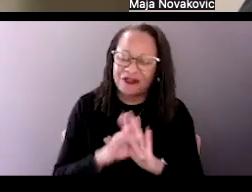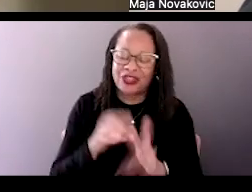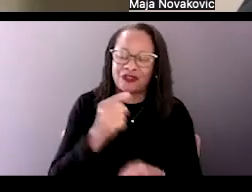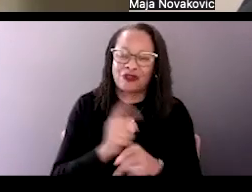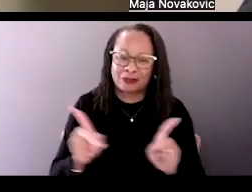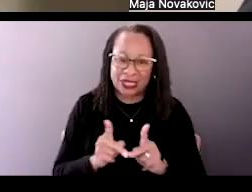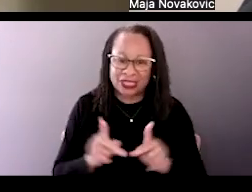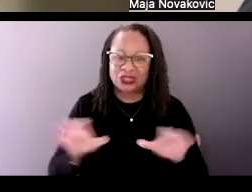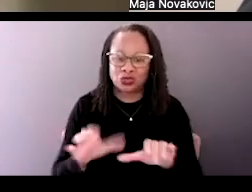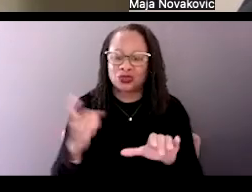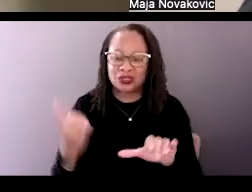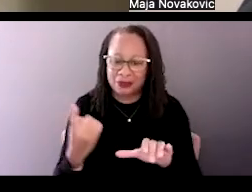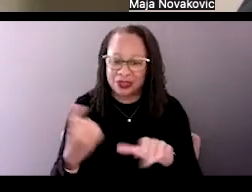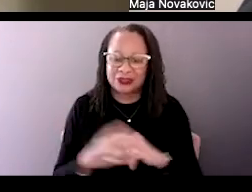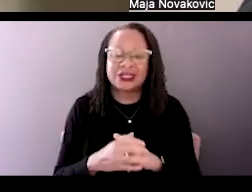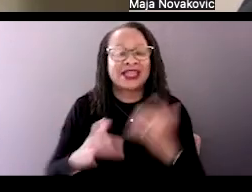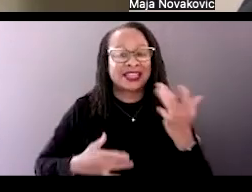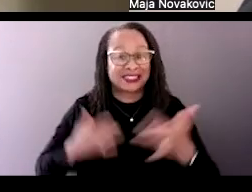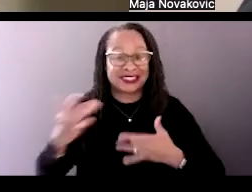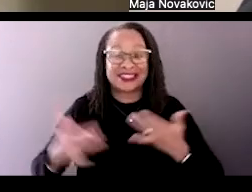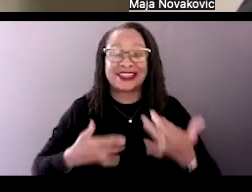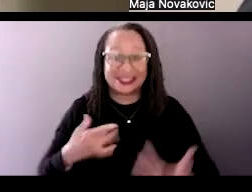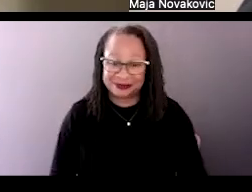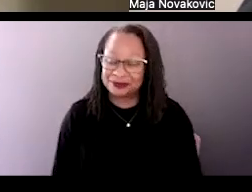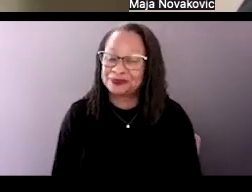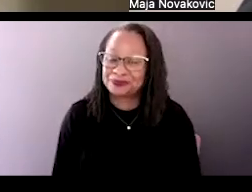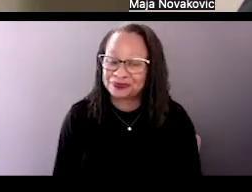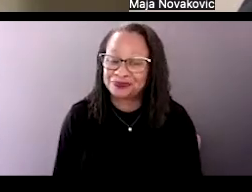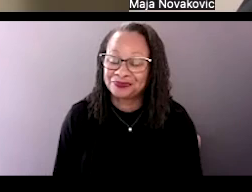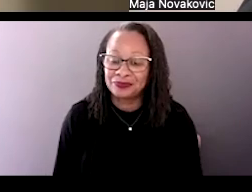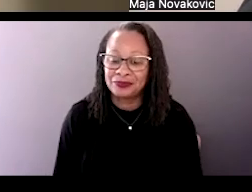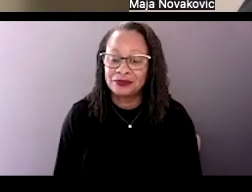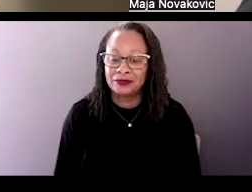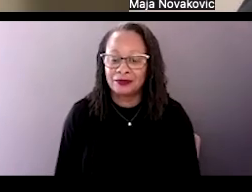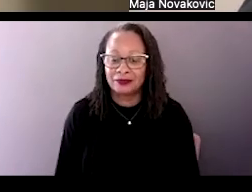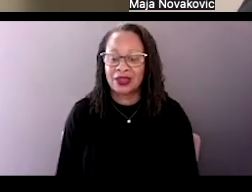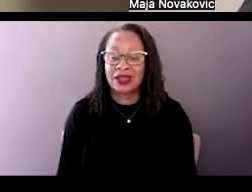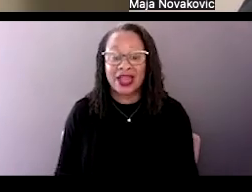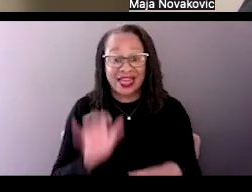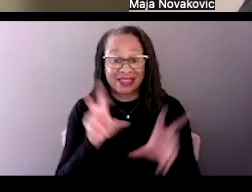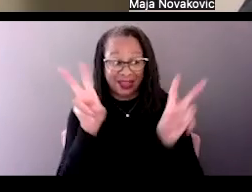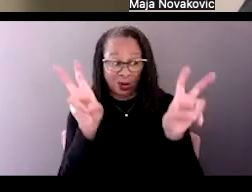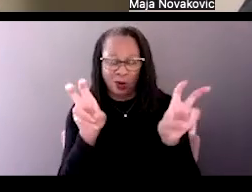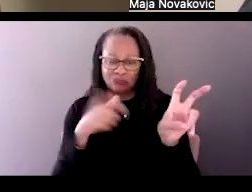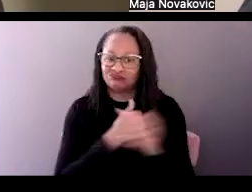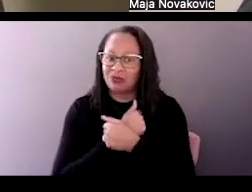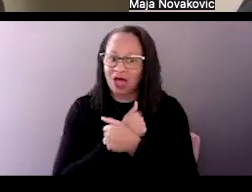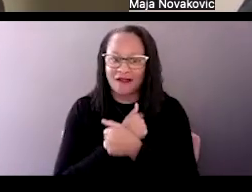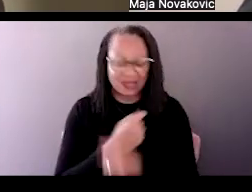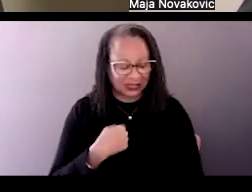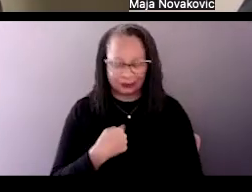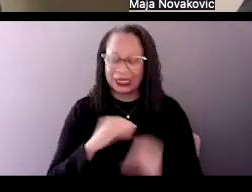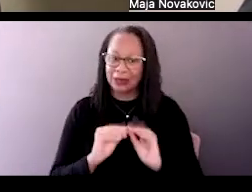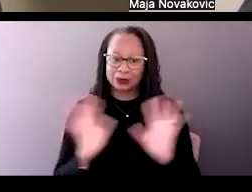something exciting. Yeah. This speaks to me. And